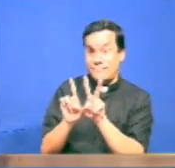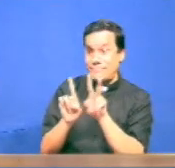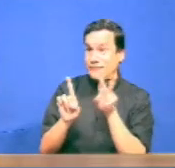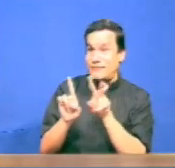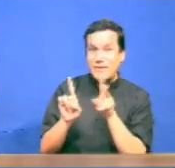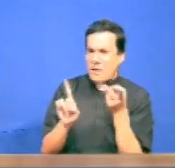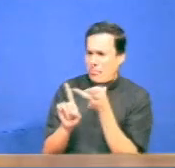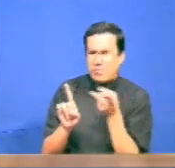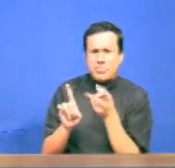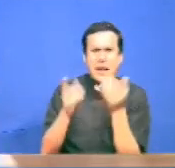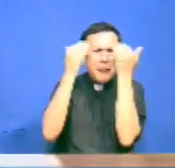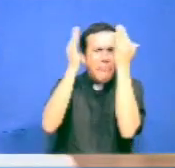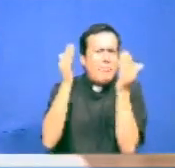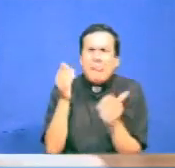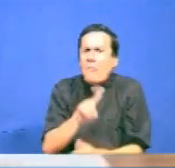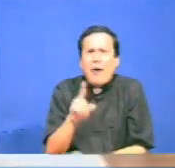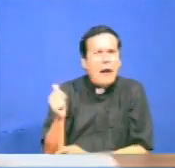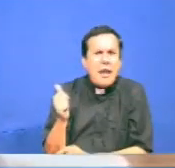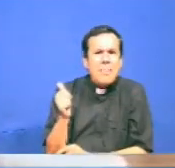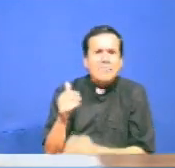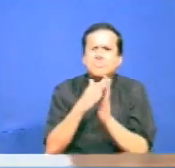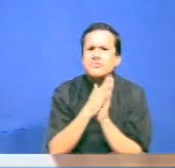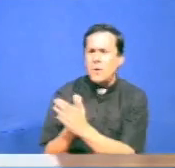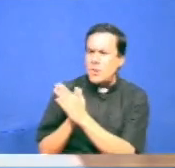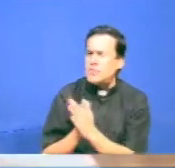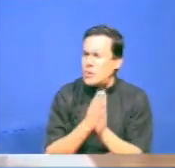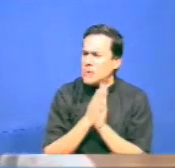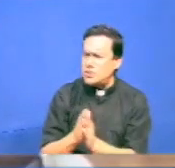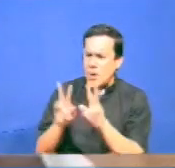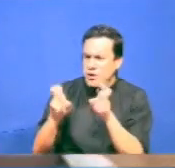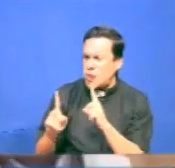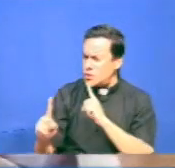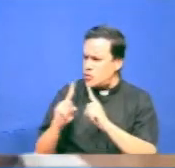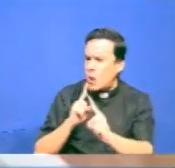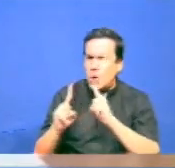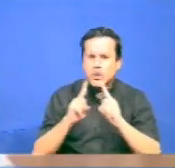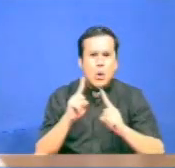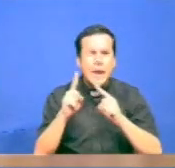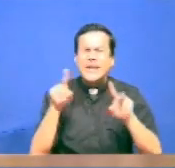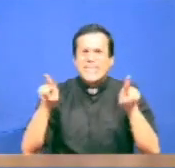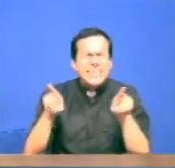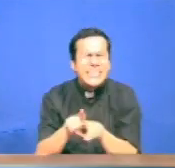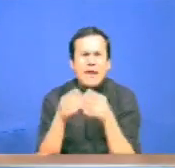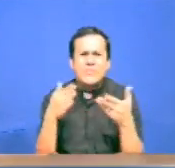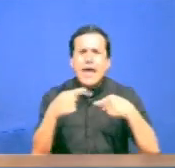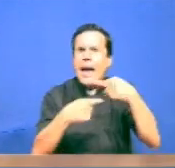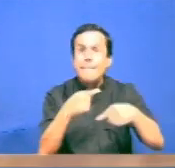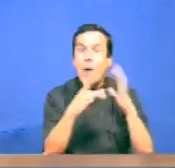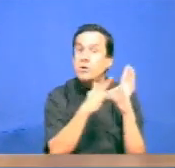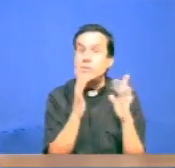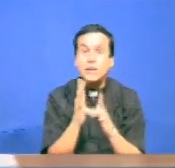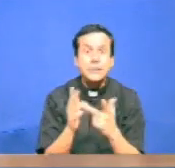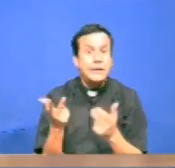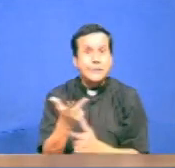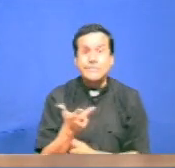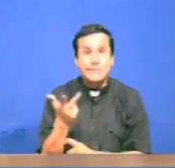were, begins and continues to walk with them, talking about the same things of Jesus. In fact,